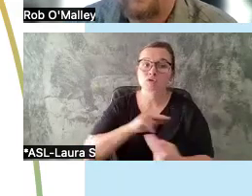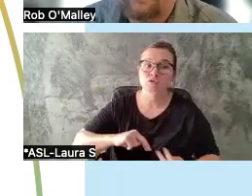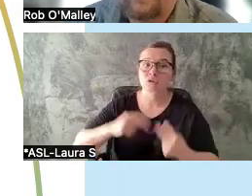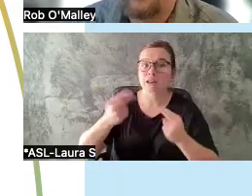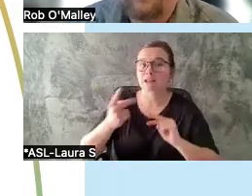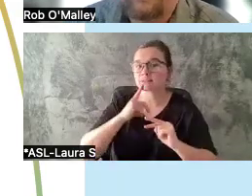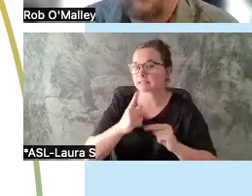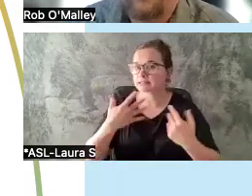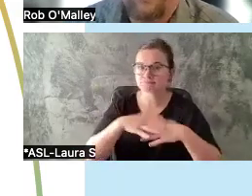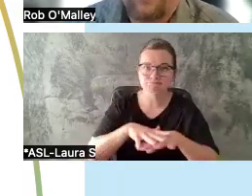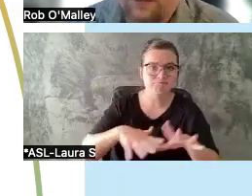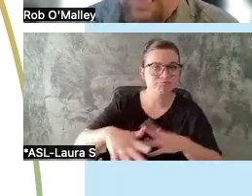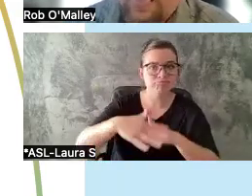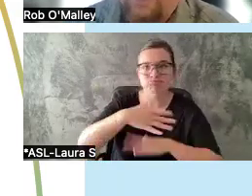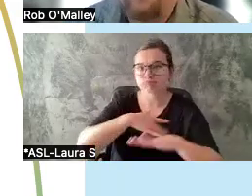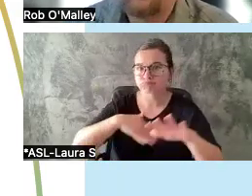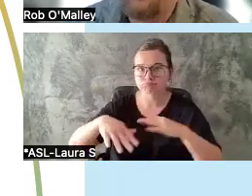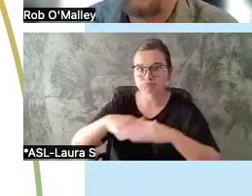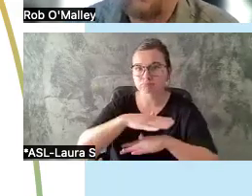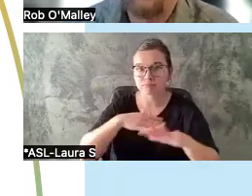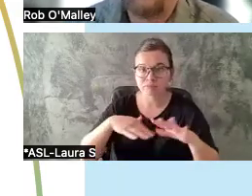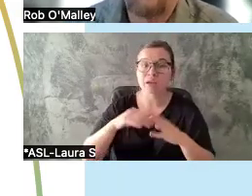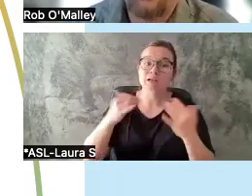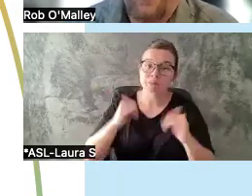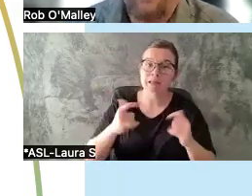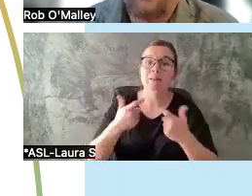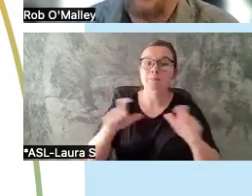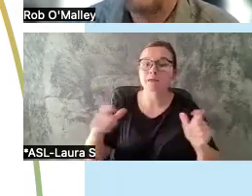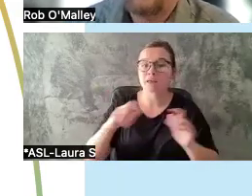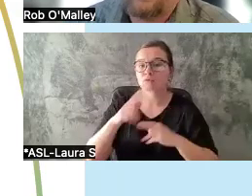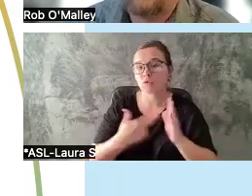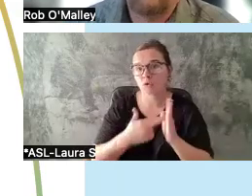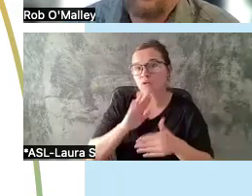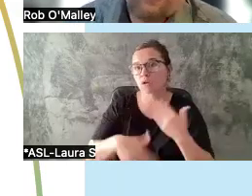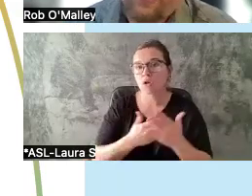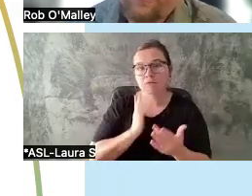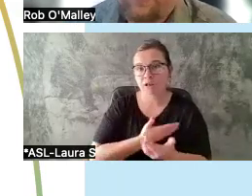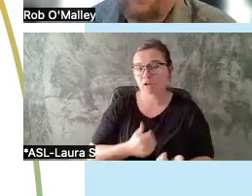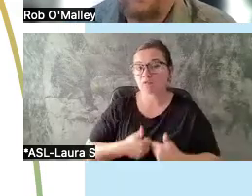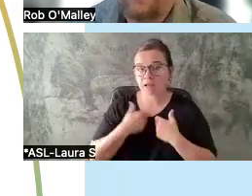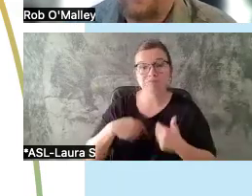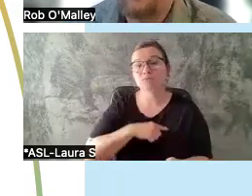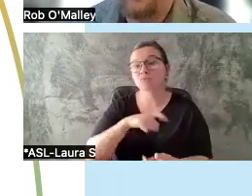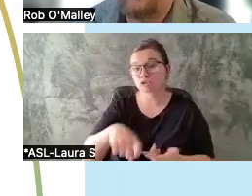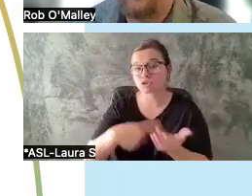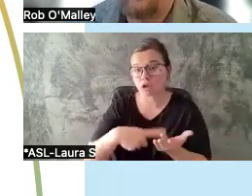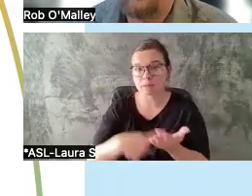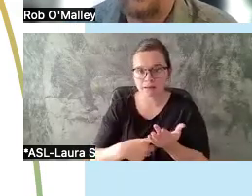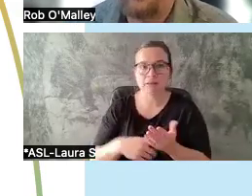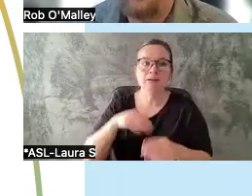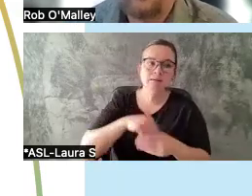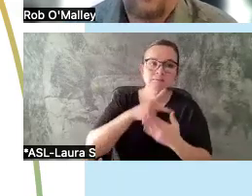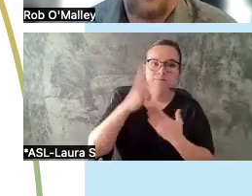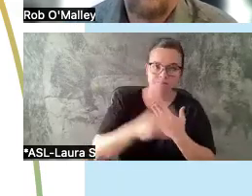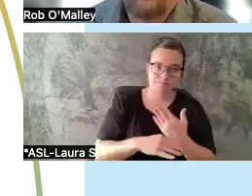intersecting and playing an increasingly significant role in all of our lives, and we should be talking about it. And our program